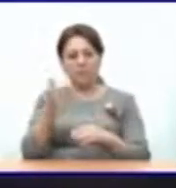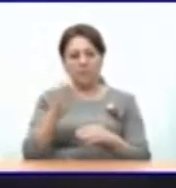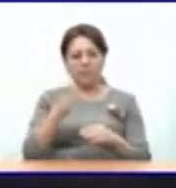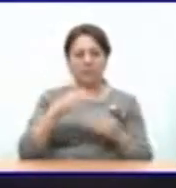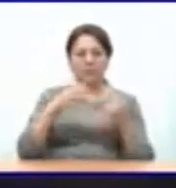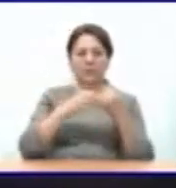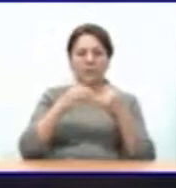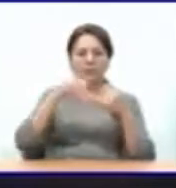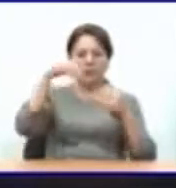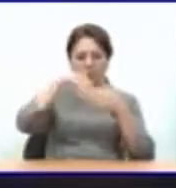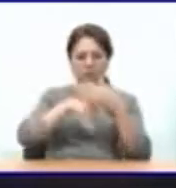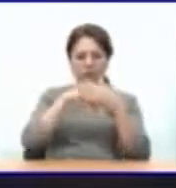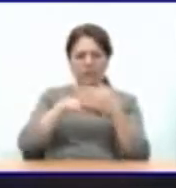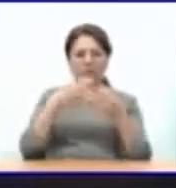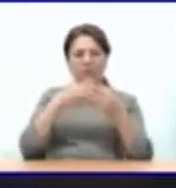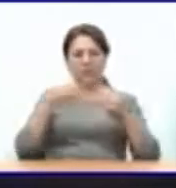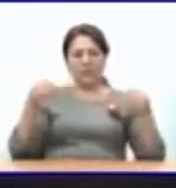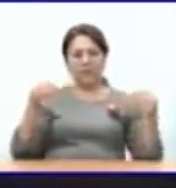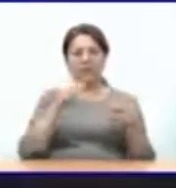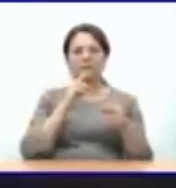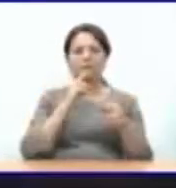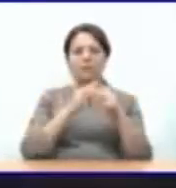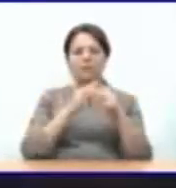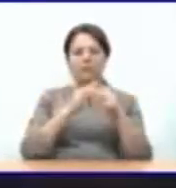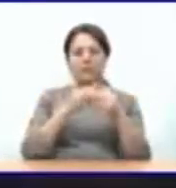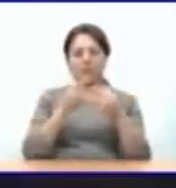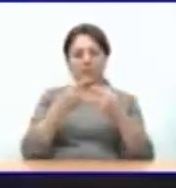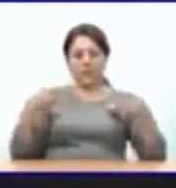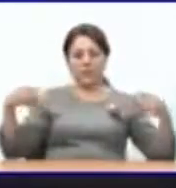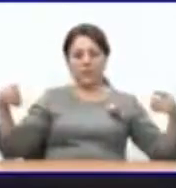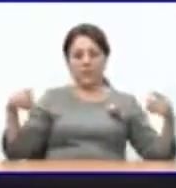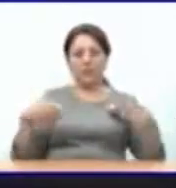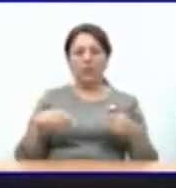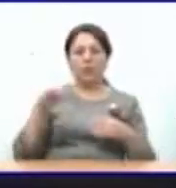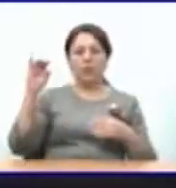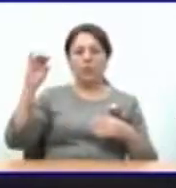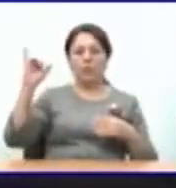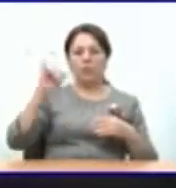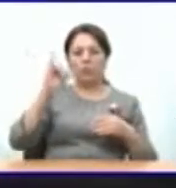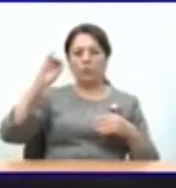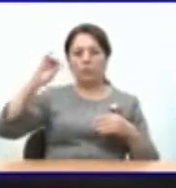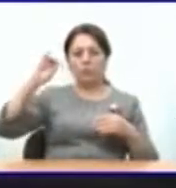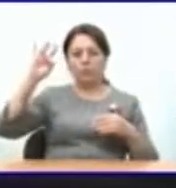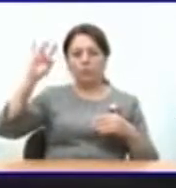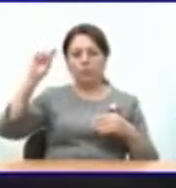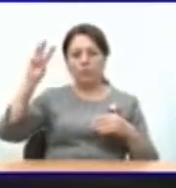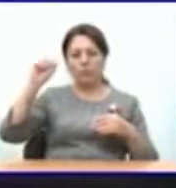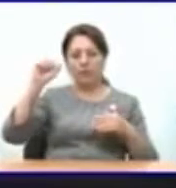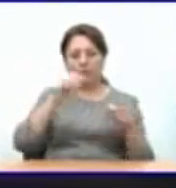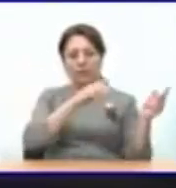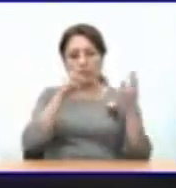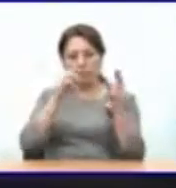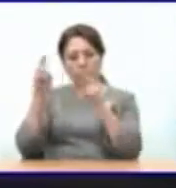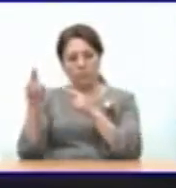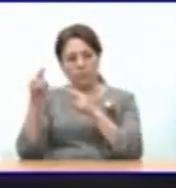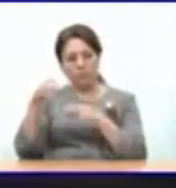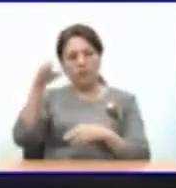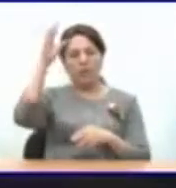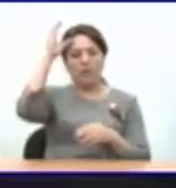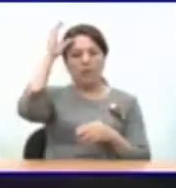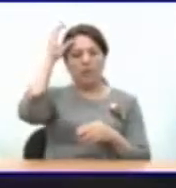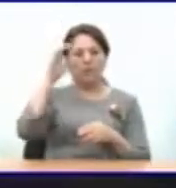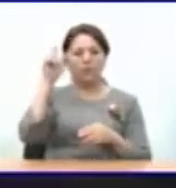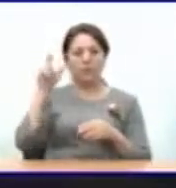Yer ichidagi erigan metal massalarining uyurmaviy ko'yitishi bo'yicha olib borilgan olimlarning